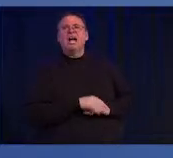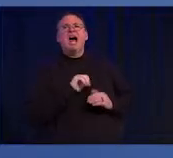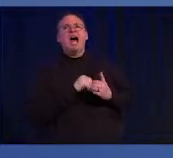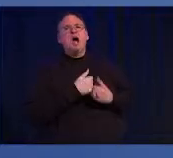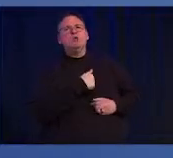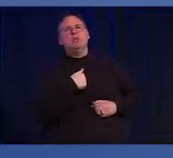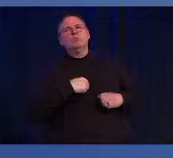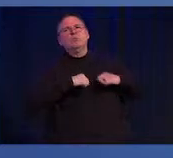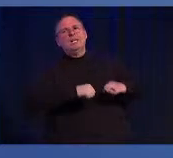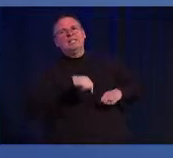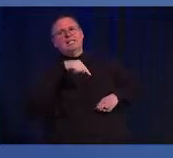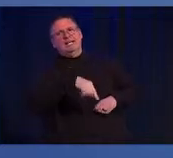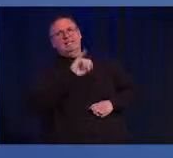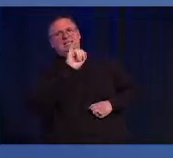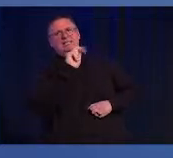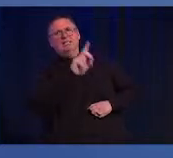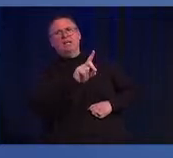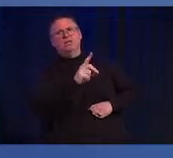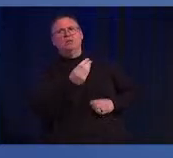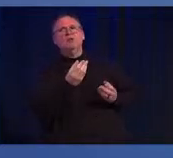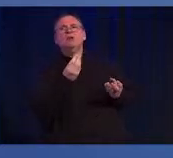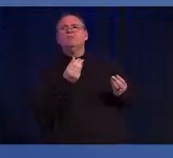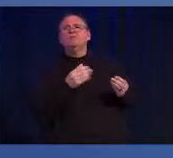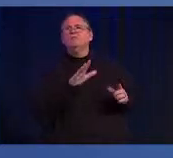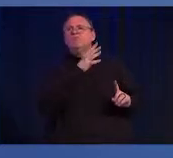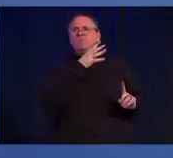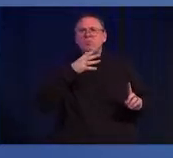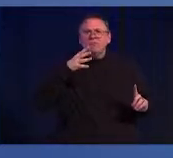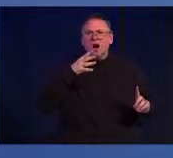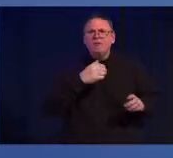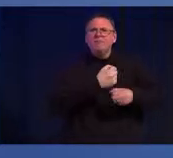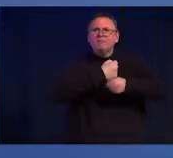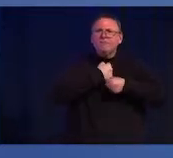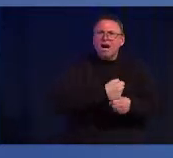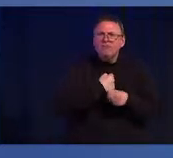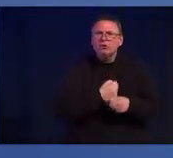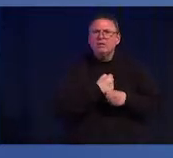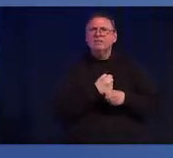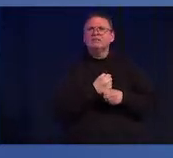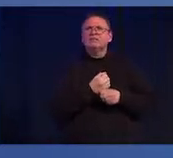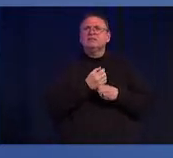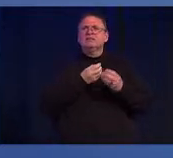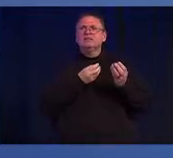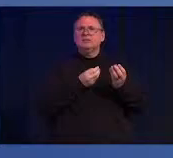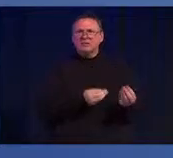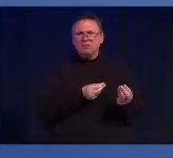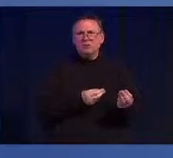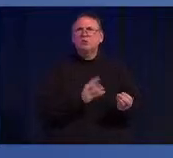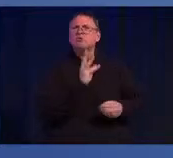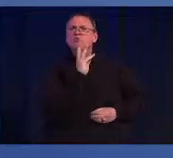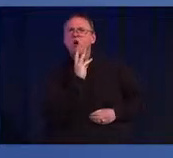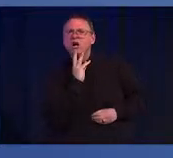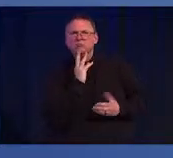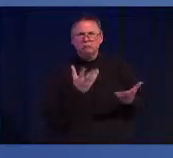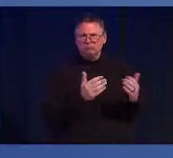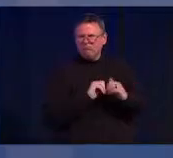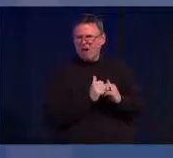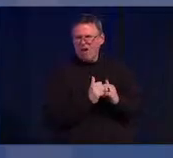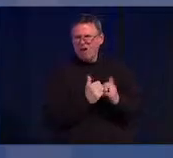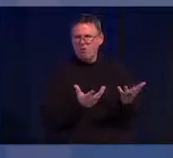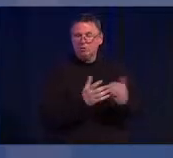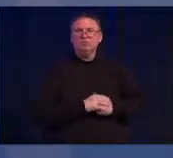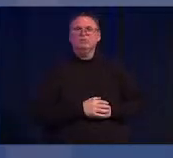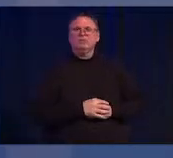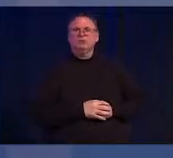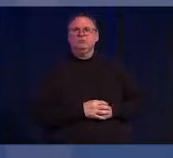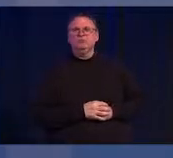Indiana's robust agricultural, manufacturing, and supply chain industries? Mr. Rainwater?